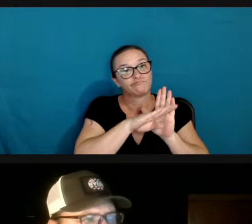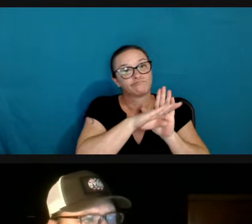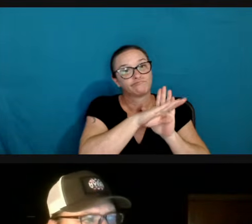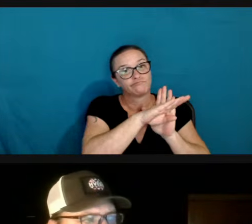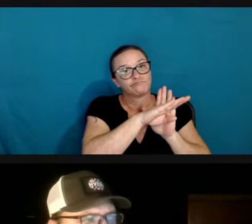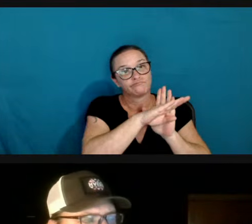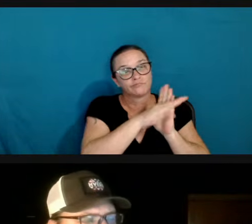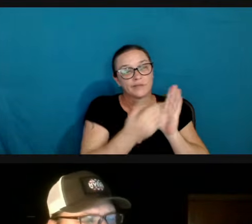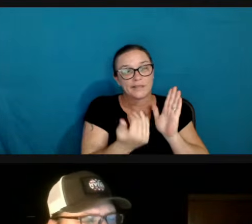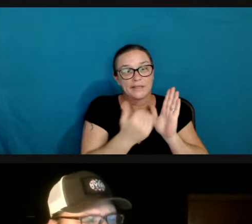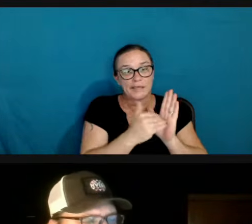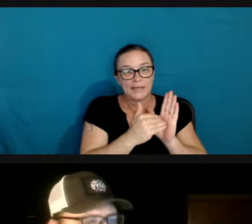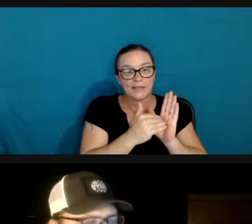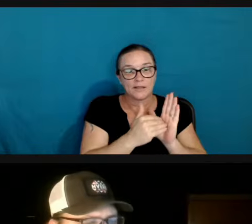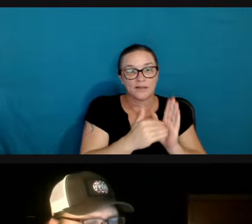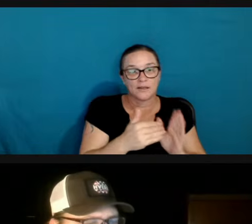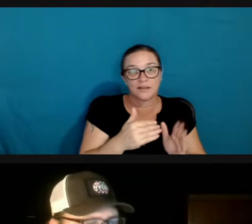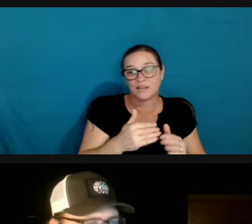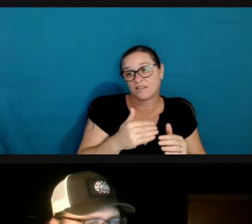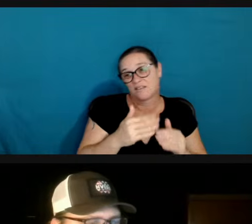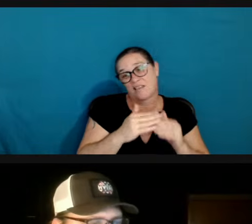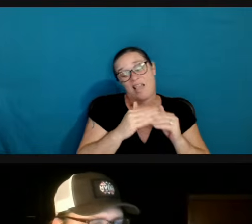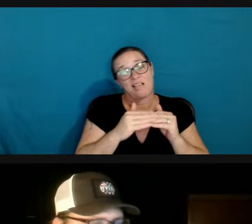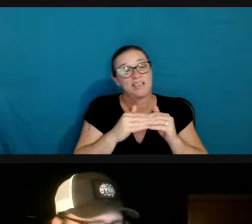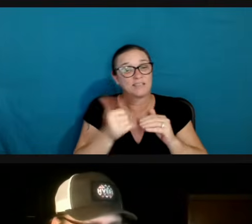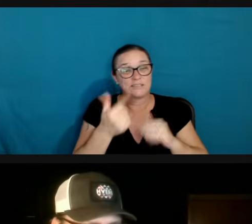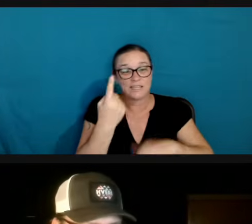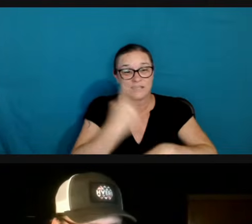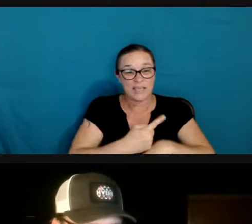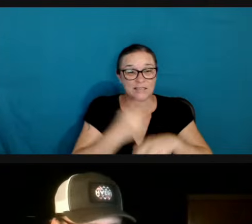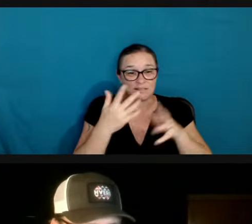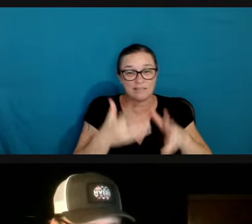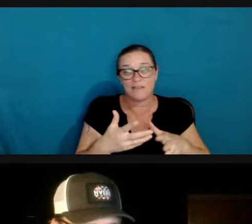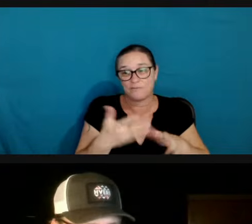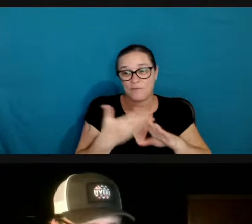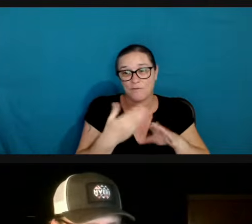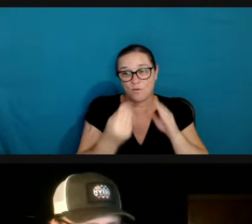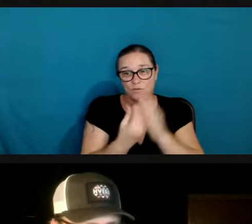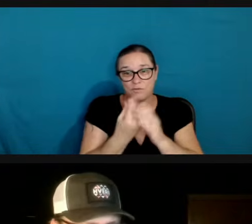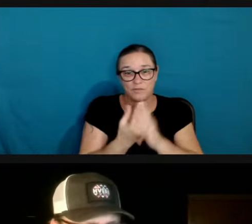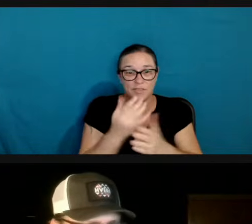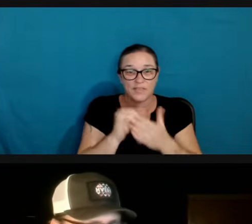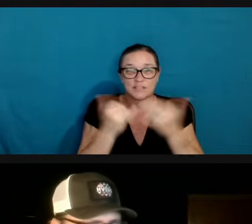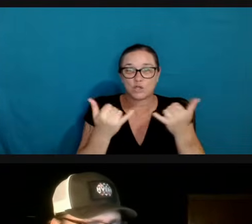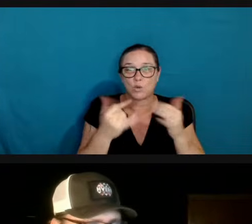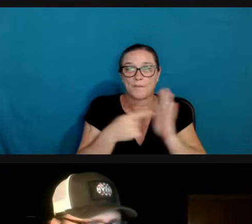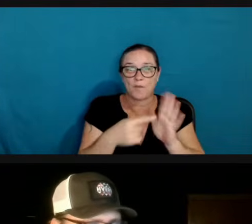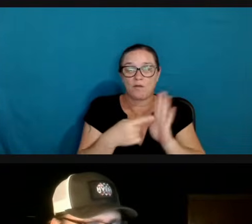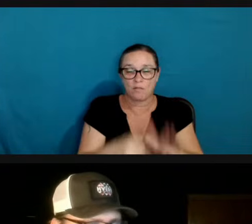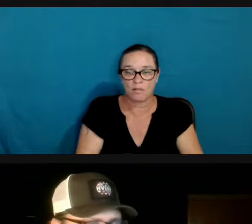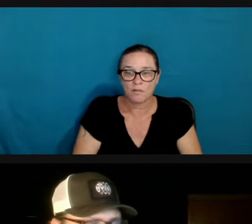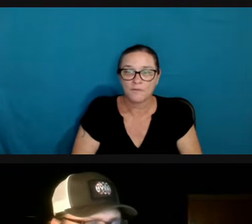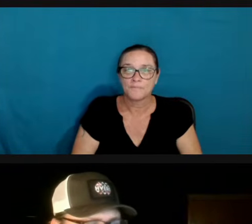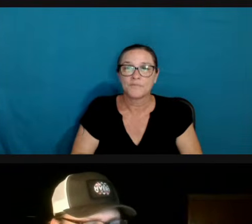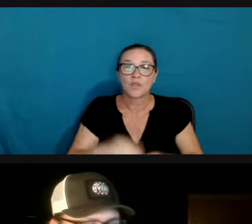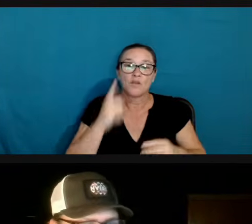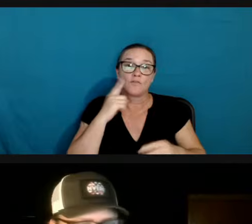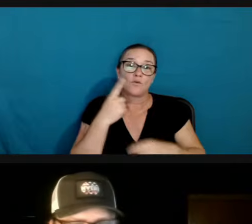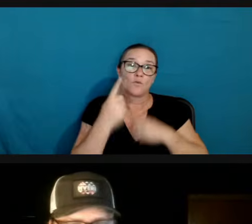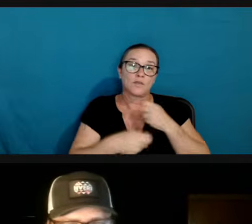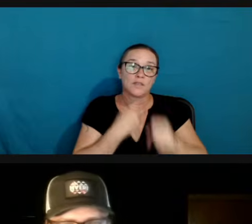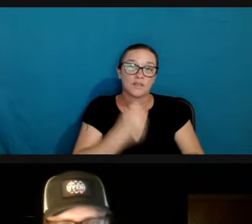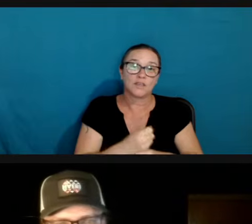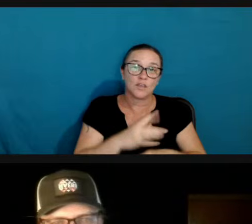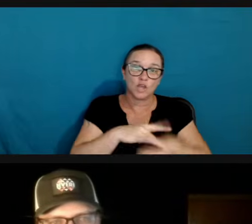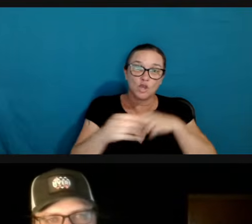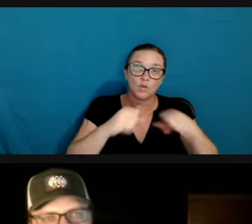We're at least 10 days away, according to the current models from the USGS. So for the last year, we're looking at earthquakes